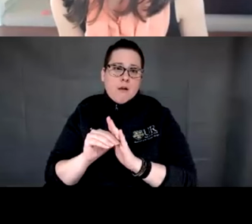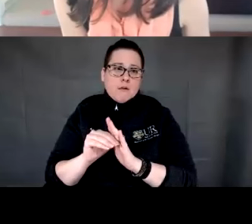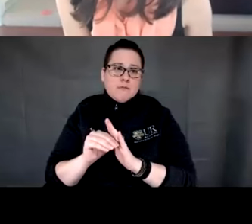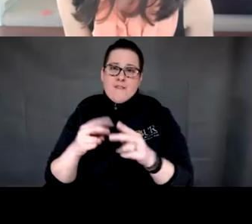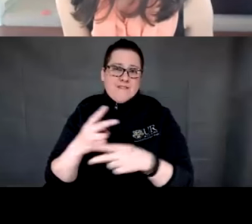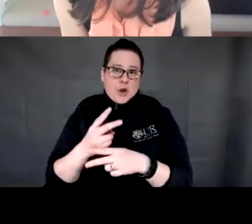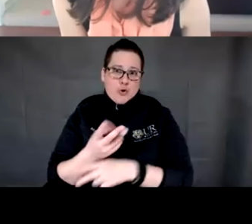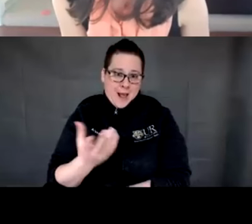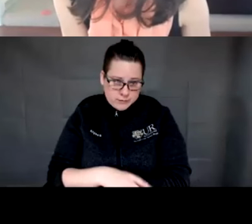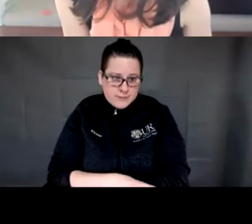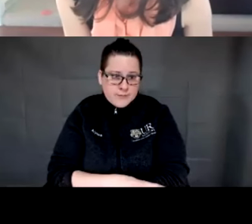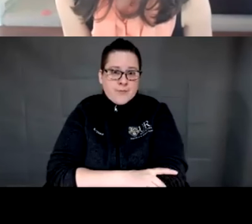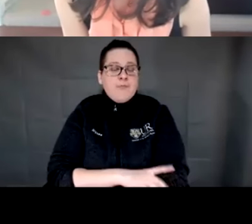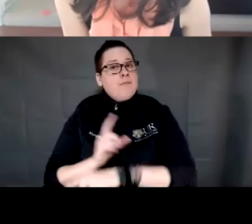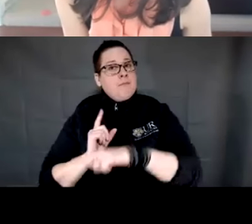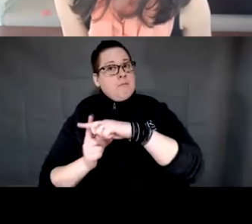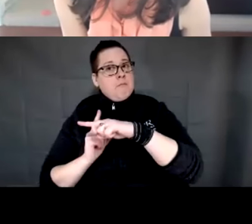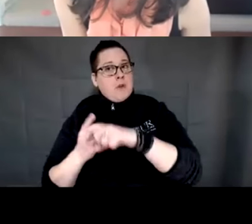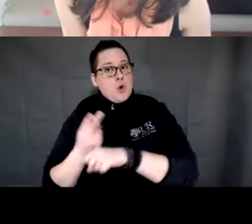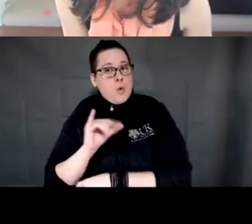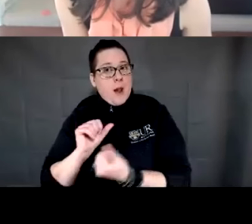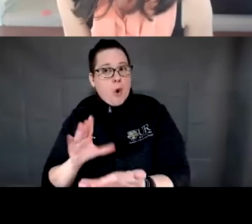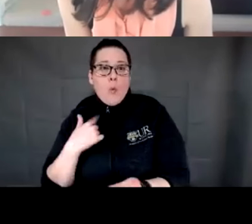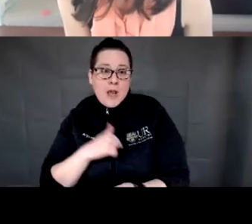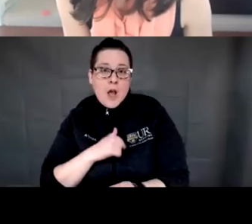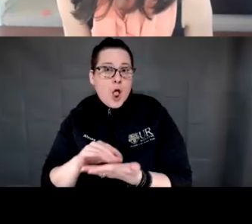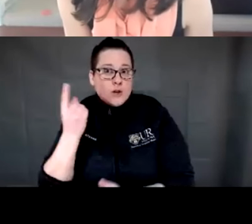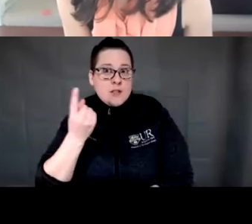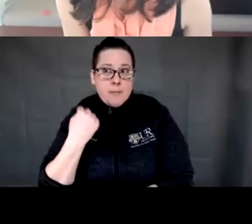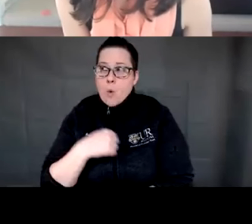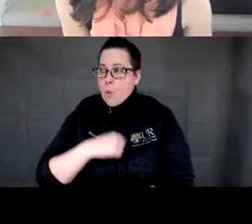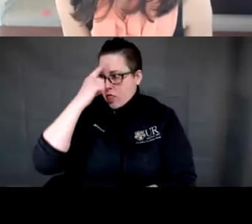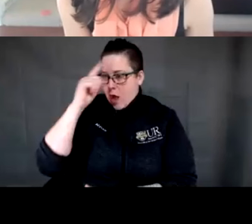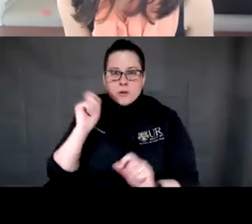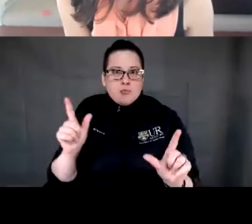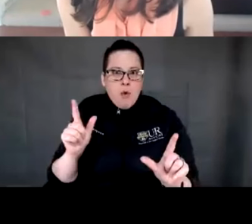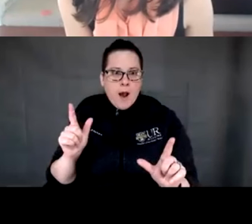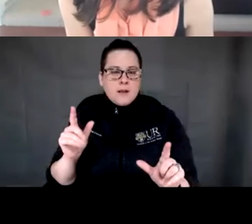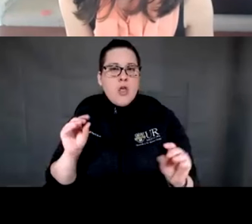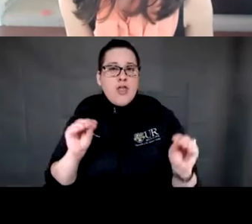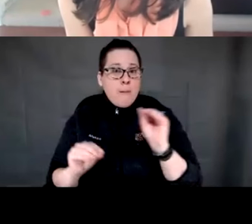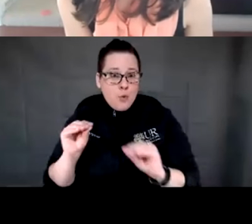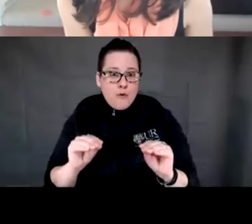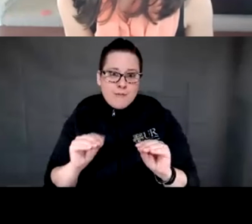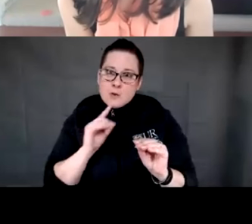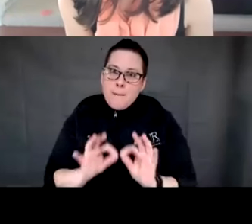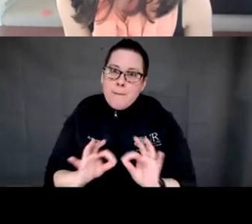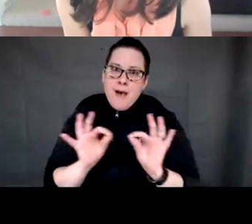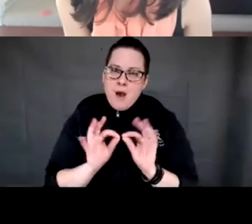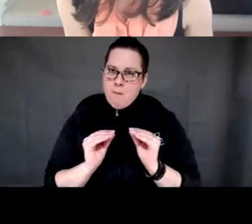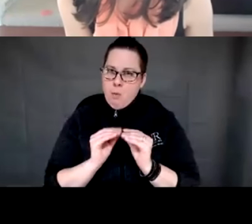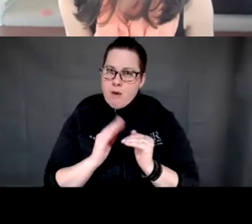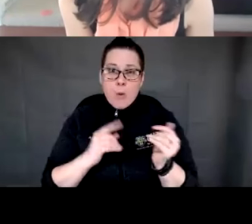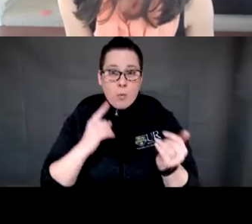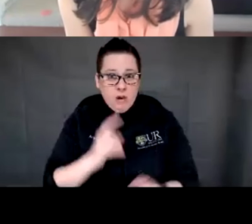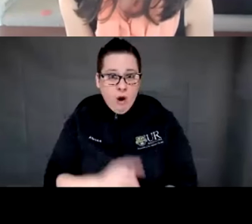have at it. And the upside of this approach is that we learned something that to us was really surprising, that these movements turned out to matter a lot more than we